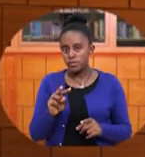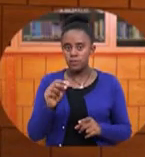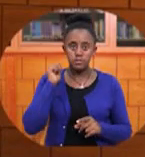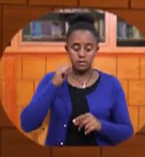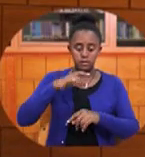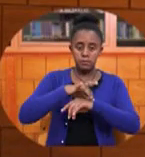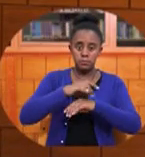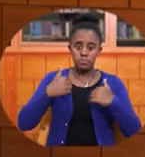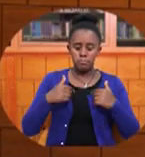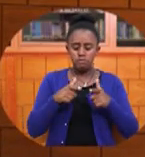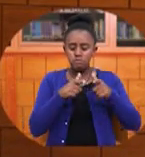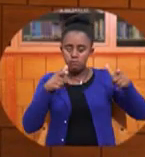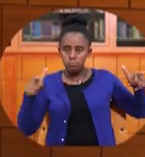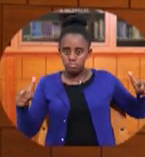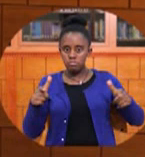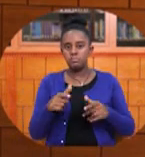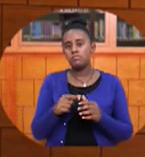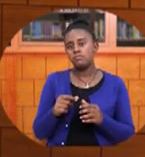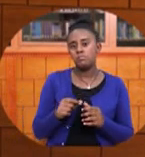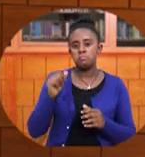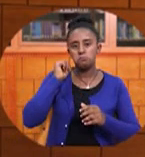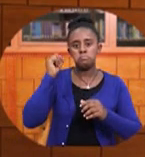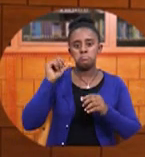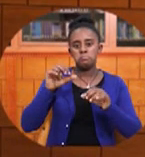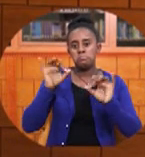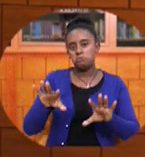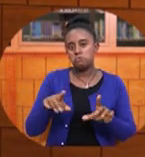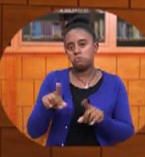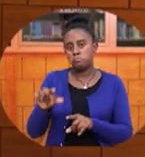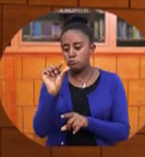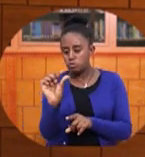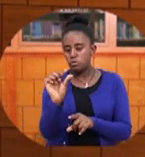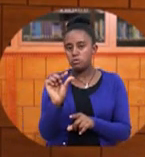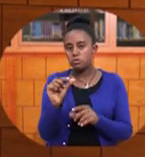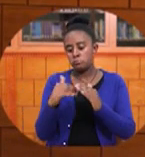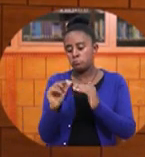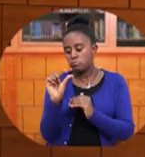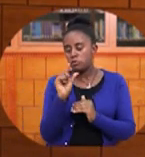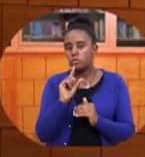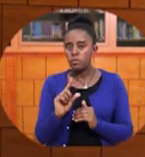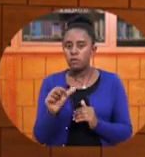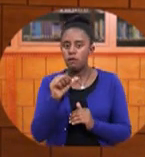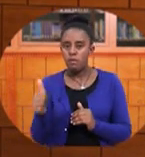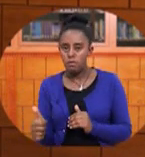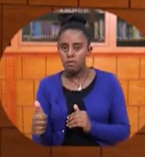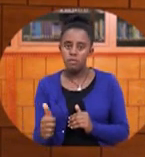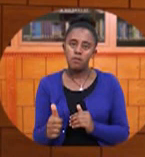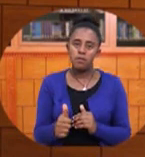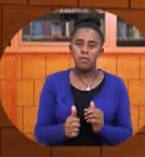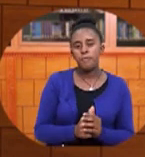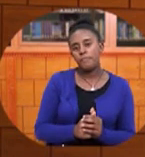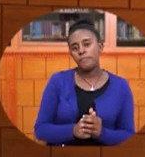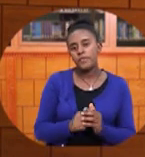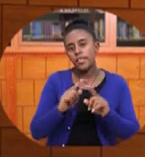vertebral animals are big in size and invertebrate animals are small in size. The another difference